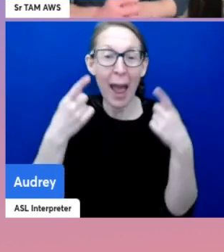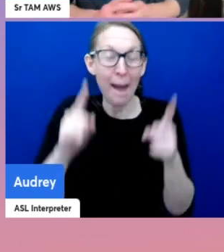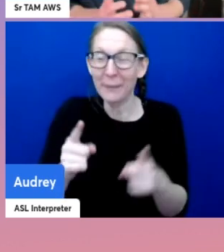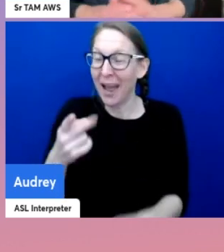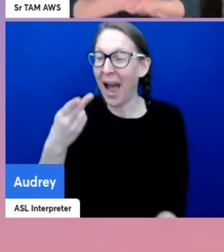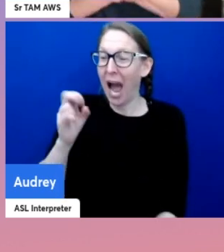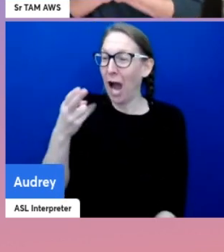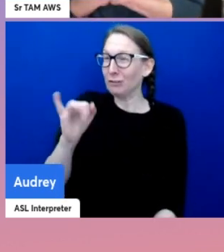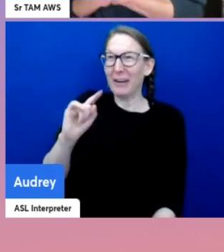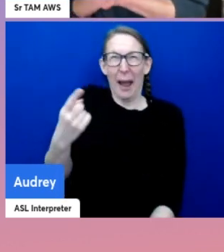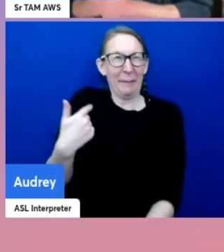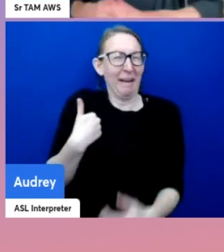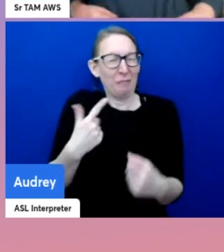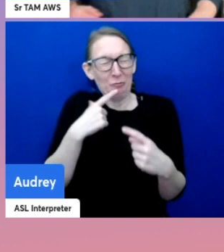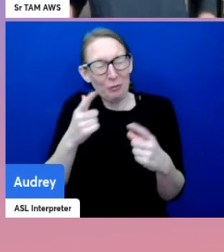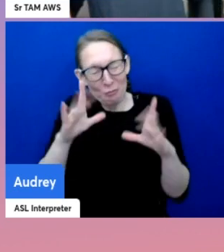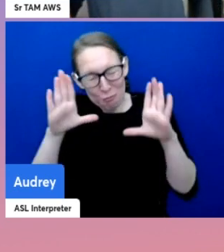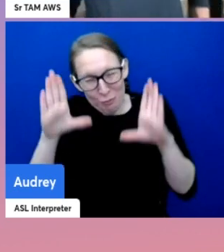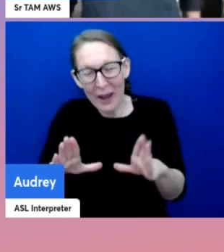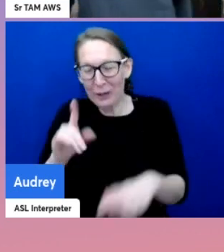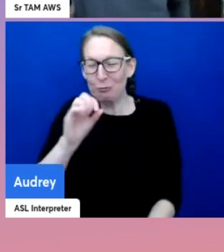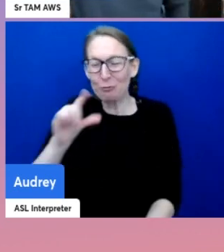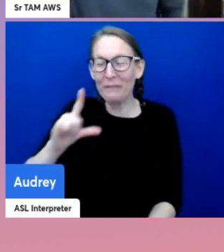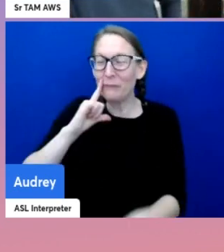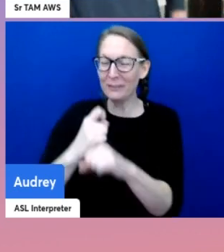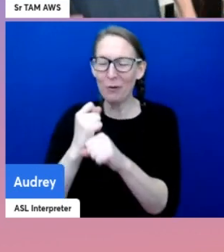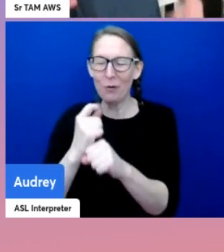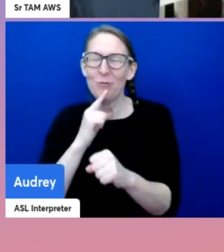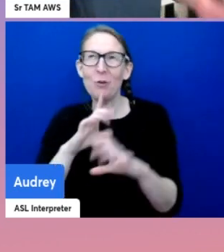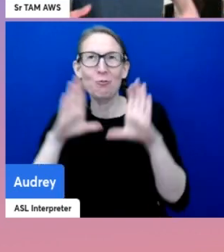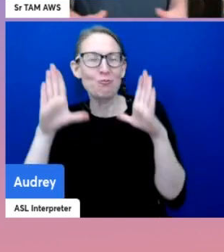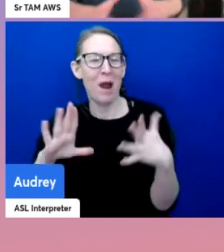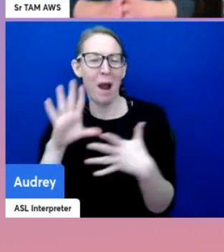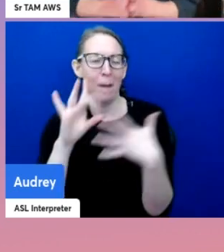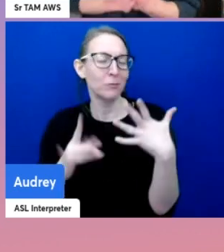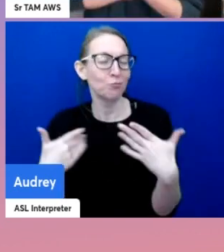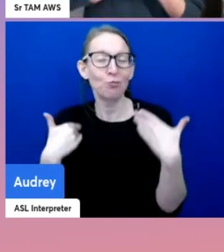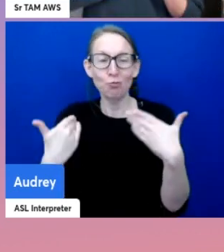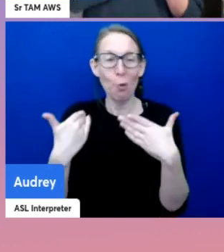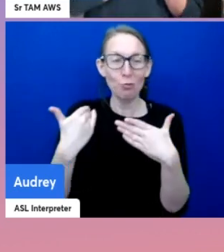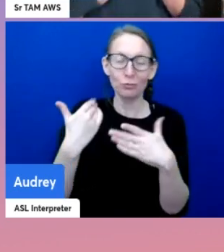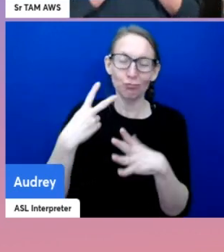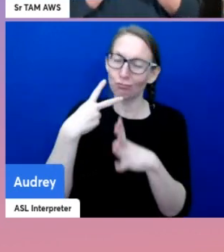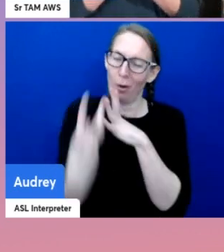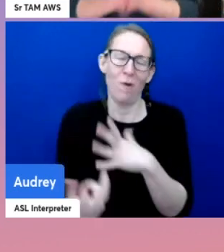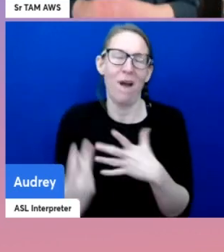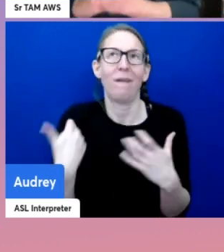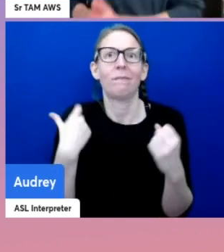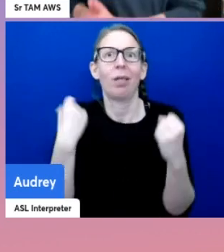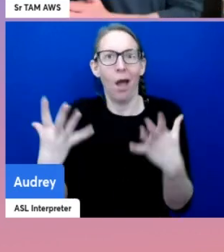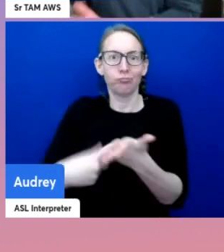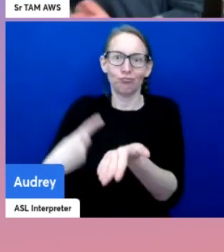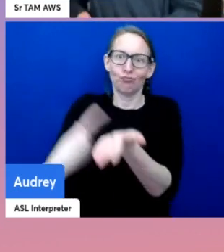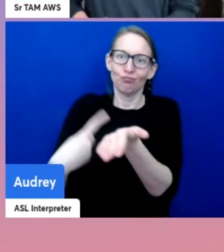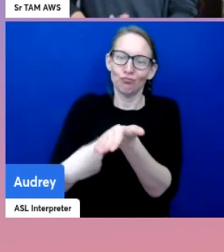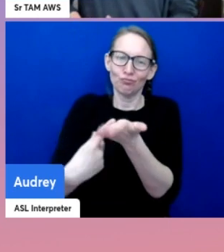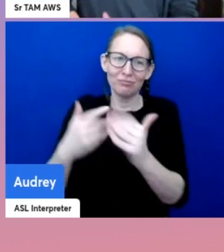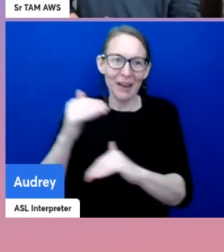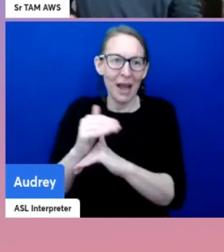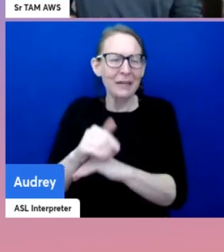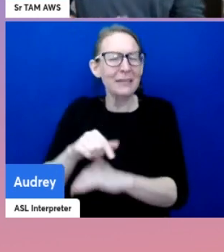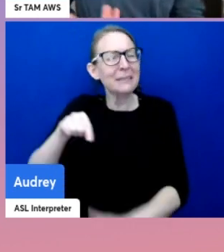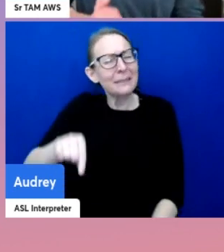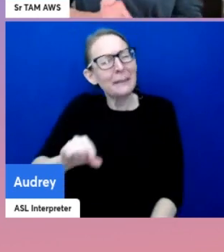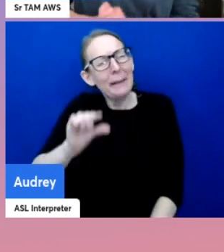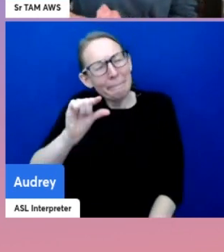for security and a lot of great options. So we're going to jump right in. We've got a lot of ground to cover. This is a somewhat complex